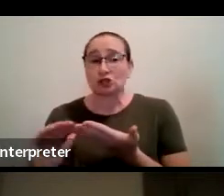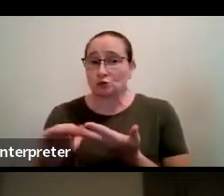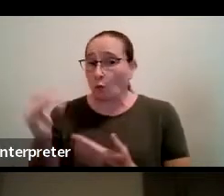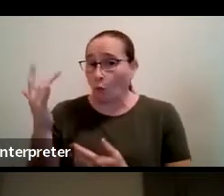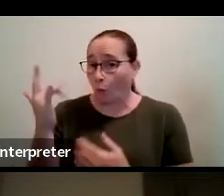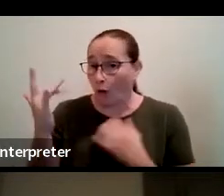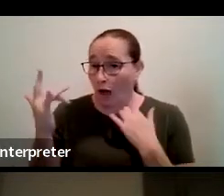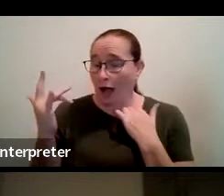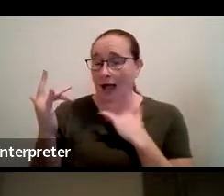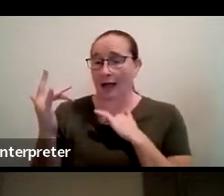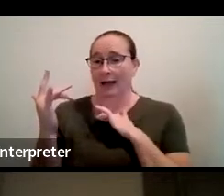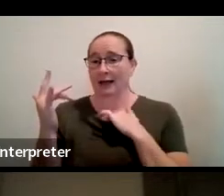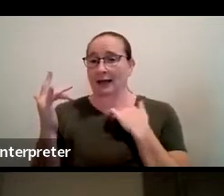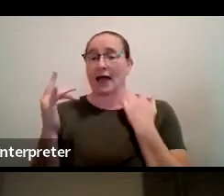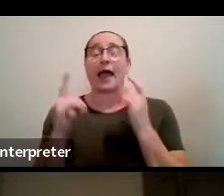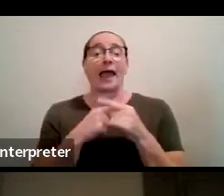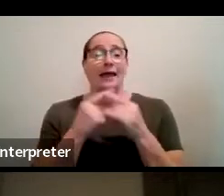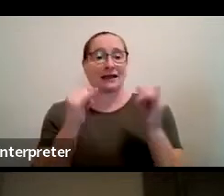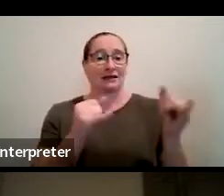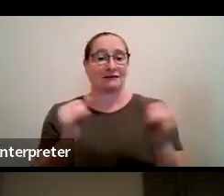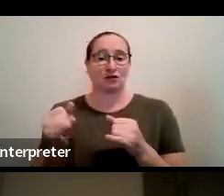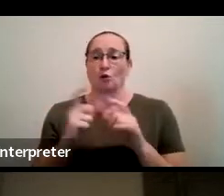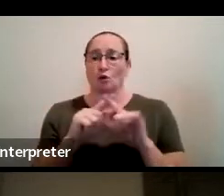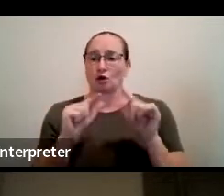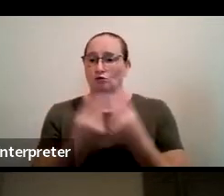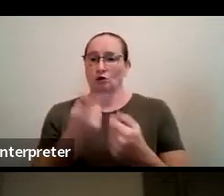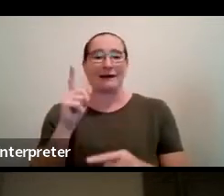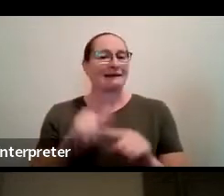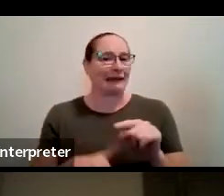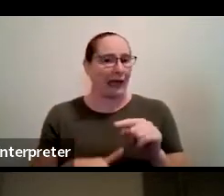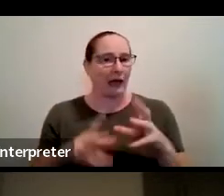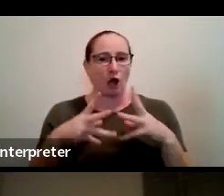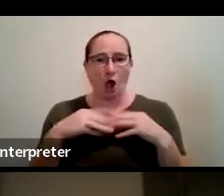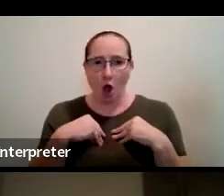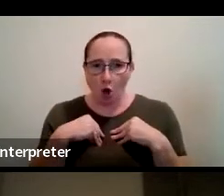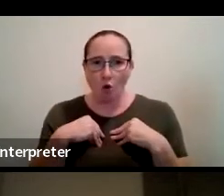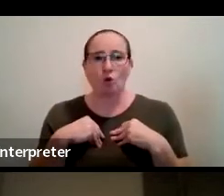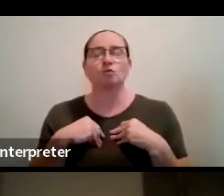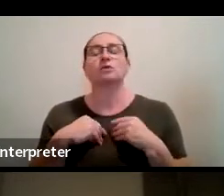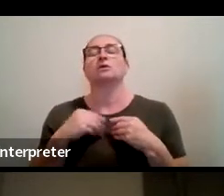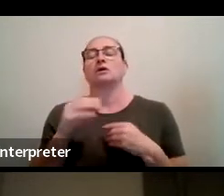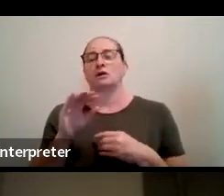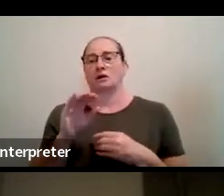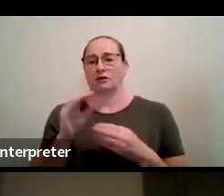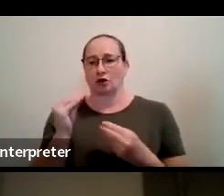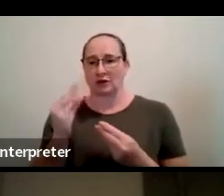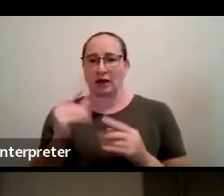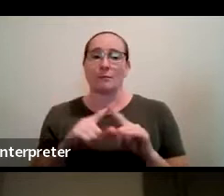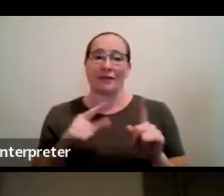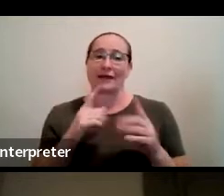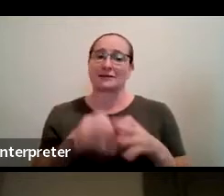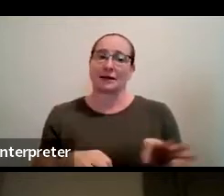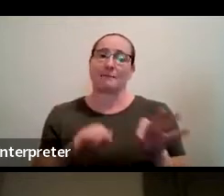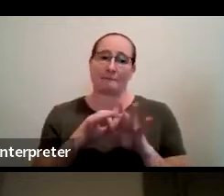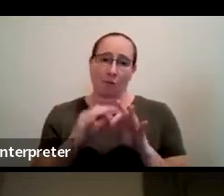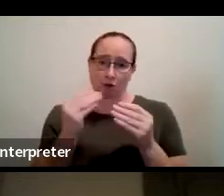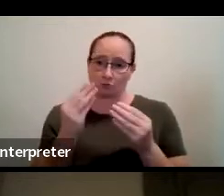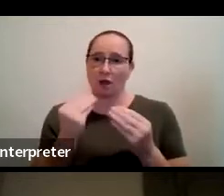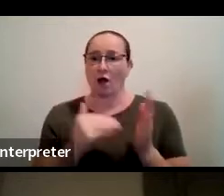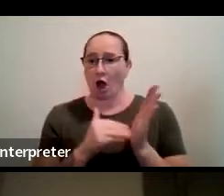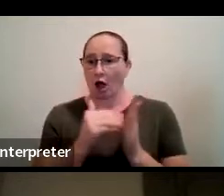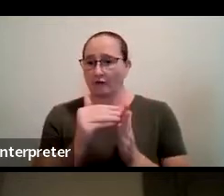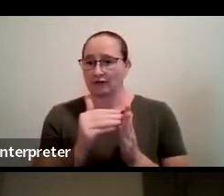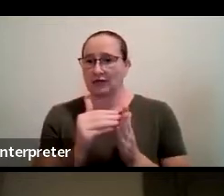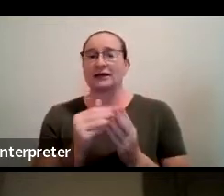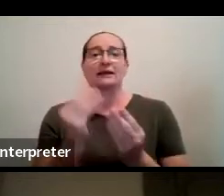why an individual or a group cannot hold, own, or steward their data. But it is an important consideration. Often in the